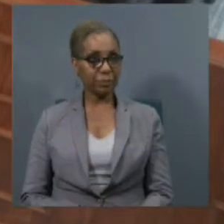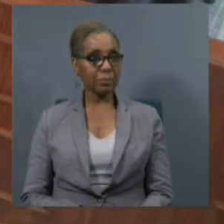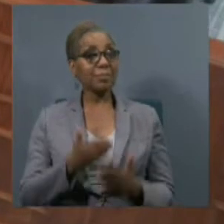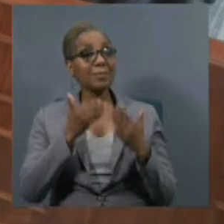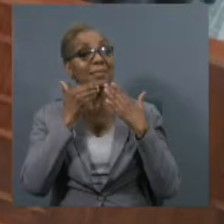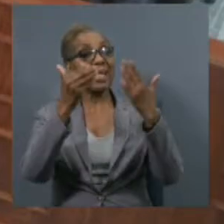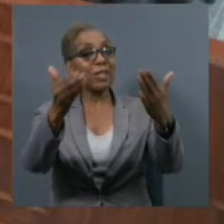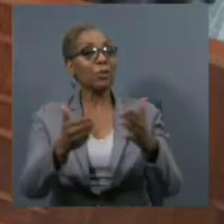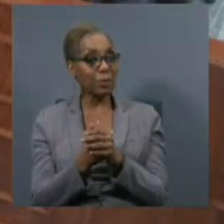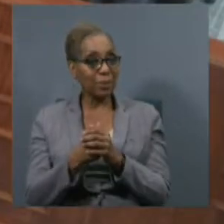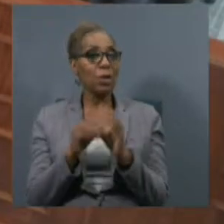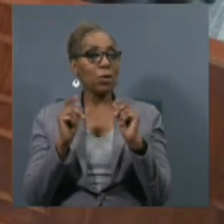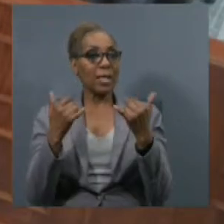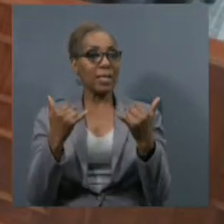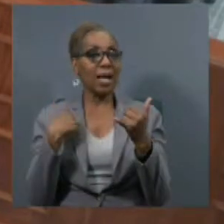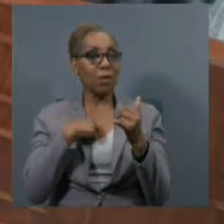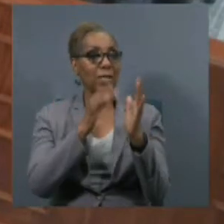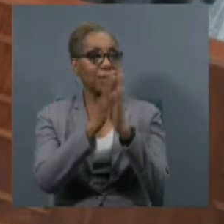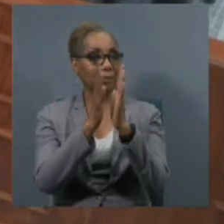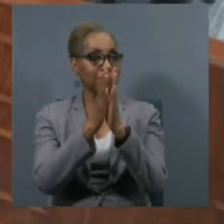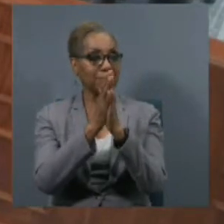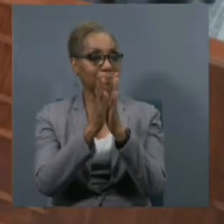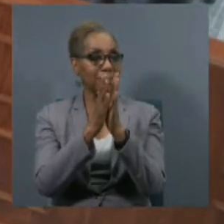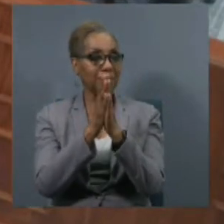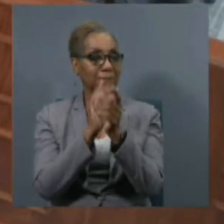Thank you all. Let's give them all a round of applause.